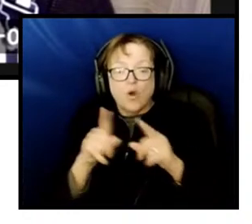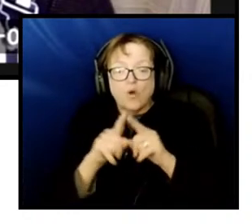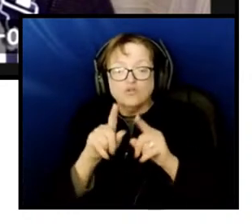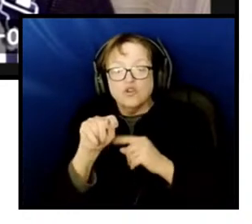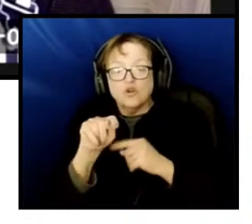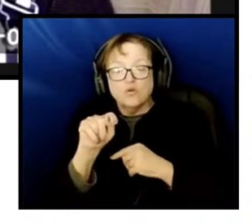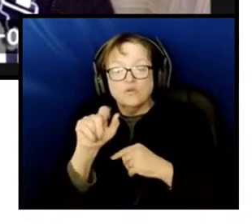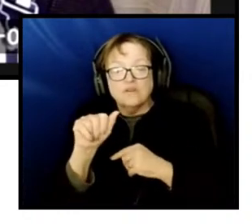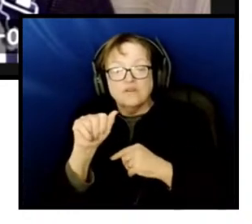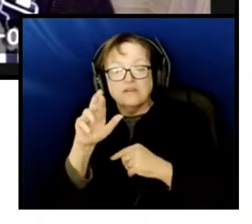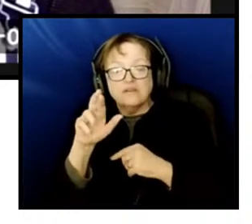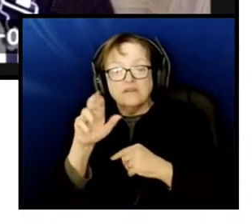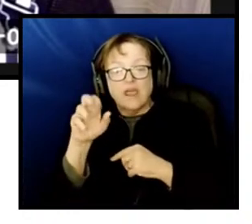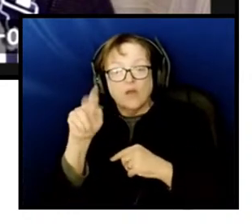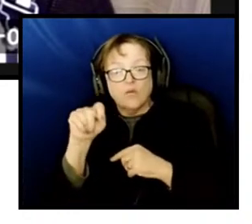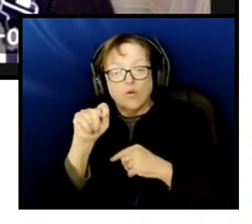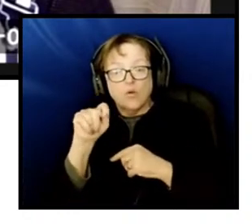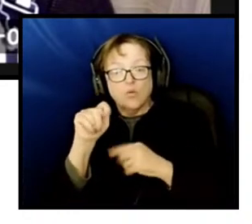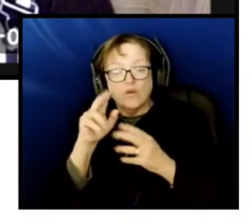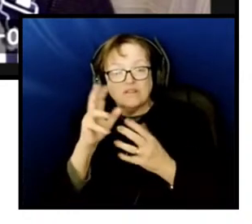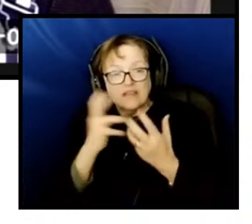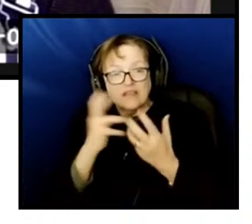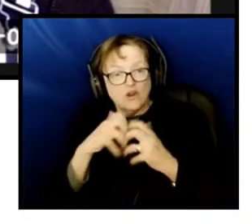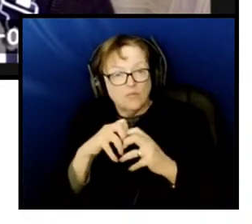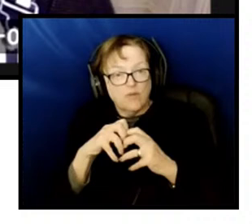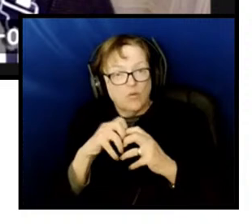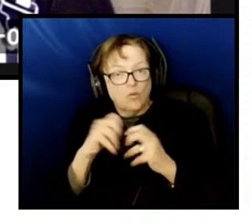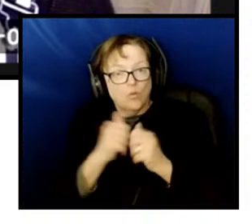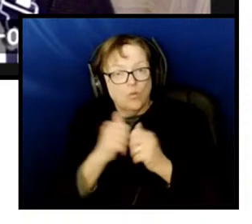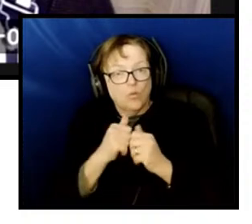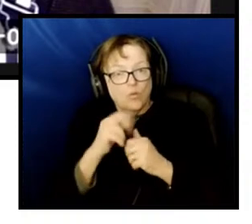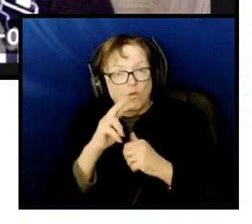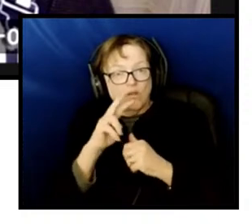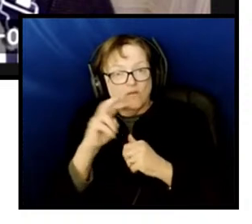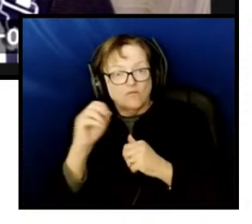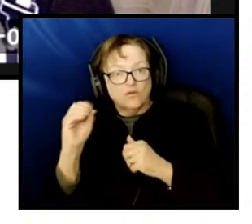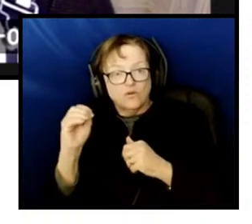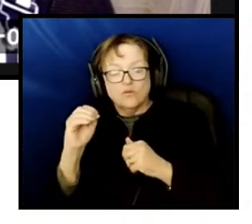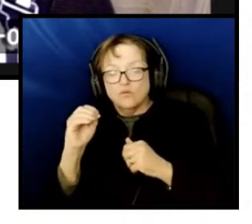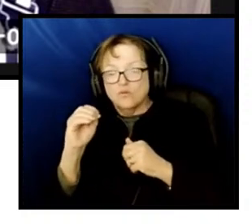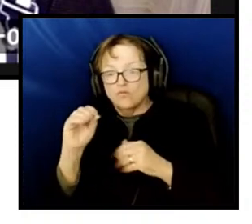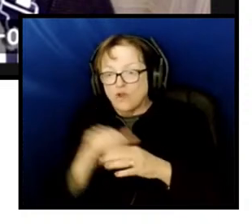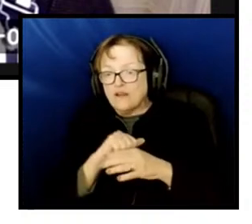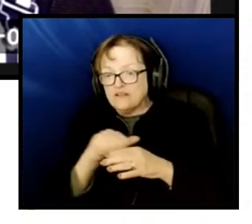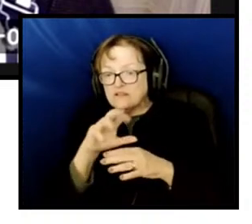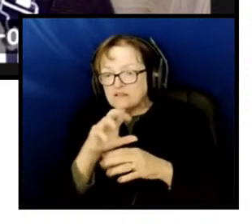the practice of tarot, was intertwined with the hoodoo with Black hoodoo practices.